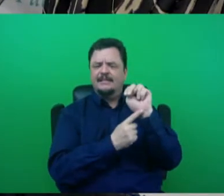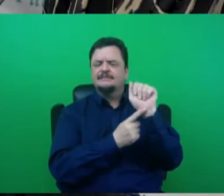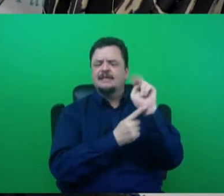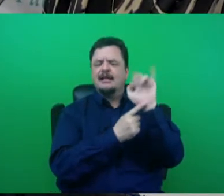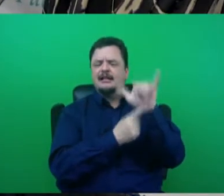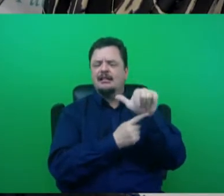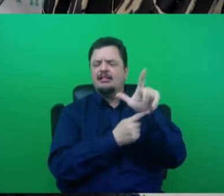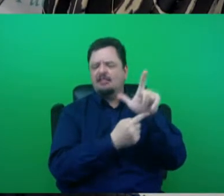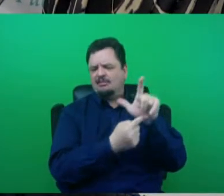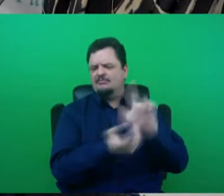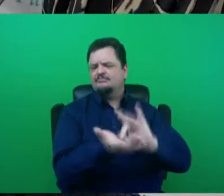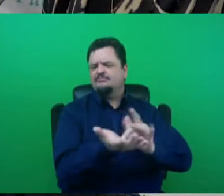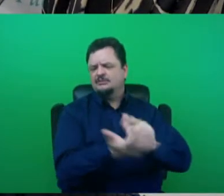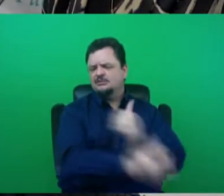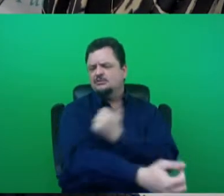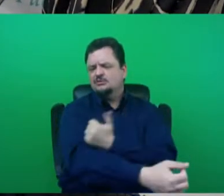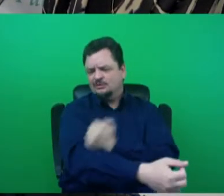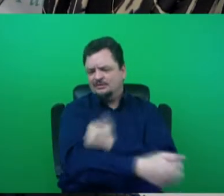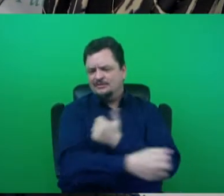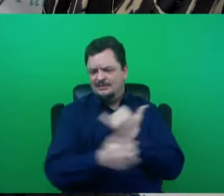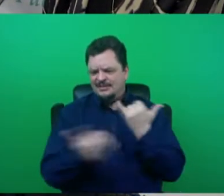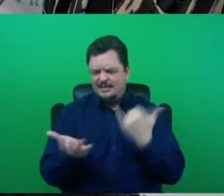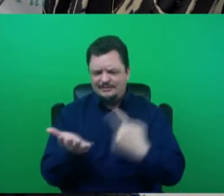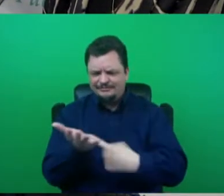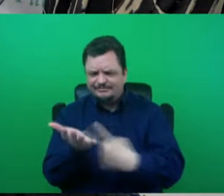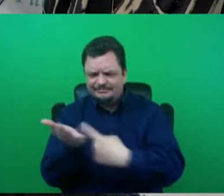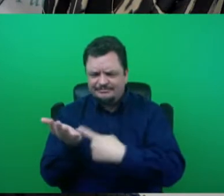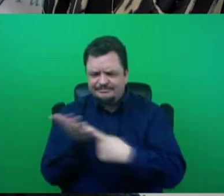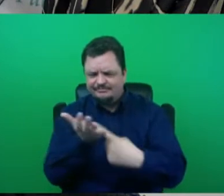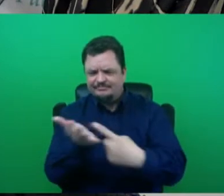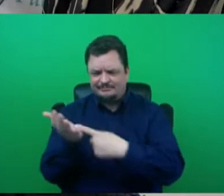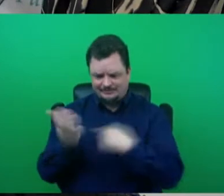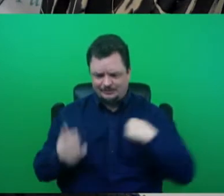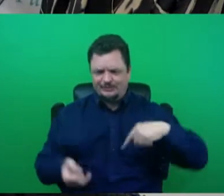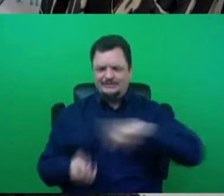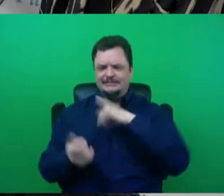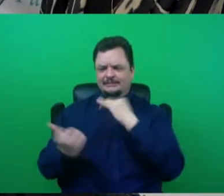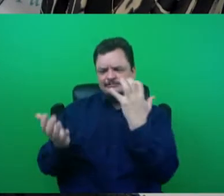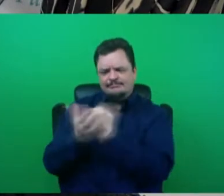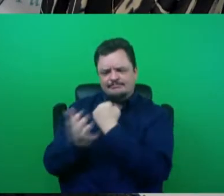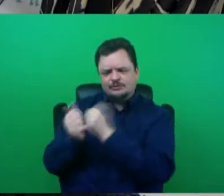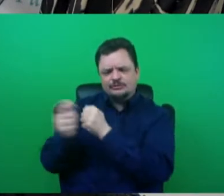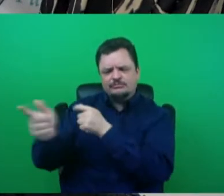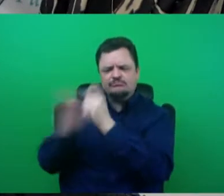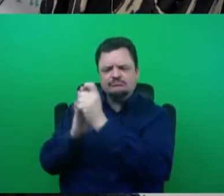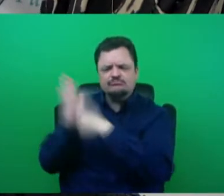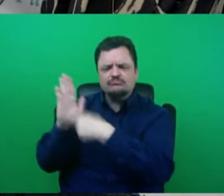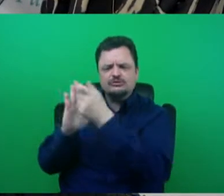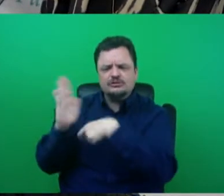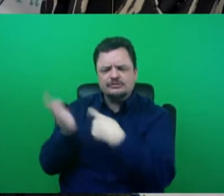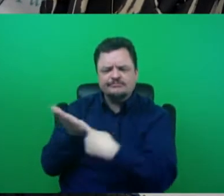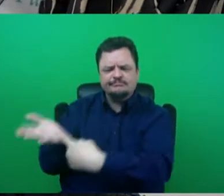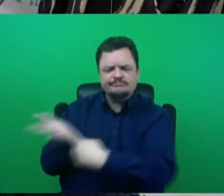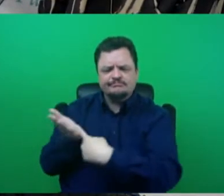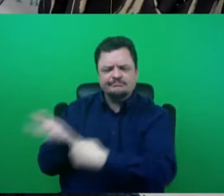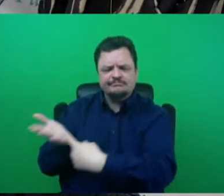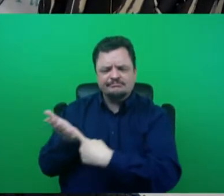after the meeting as well. So, Dr. Urbina, I think you're going to be addressing us later on fentanyl again. We'll get an update on that. But